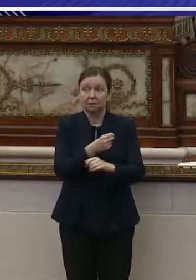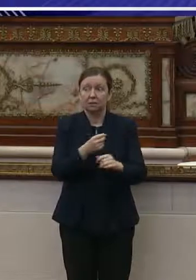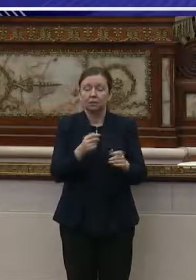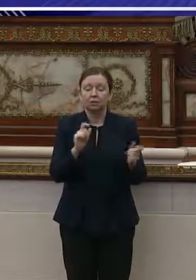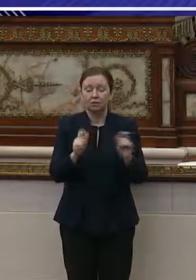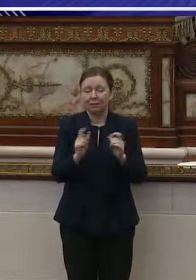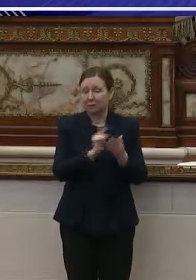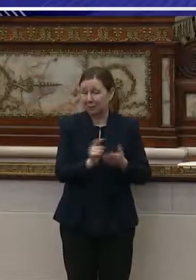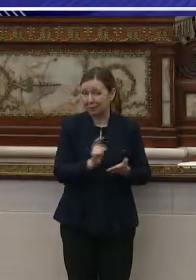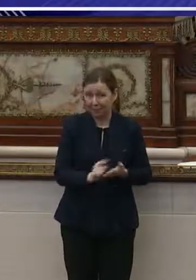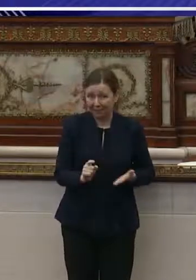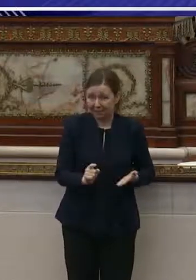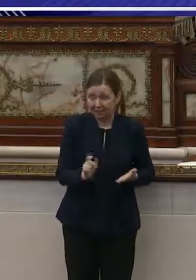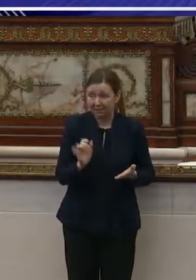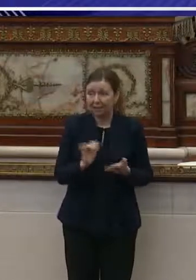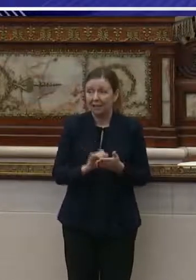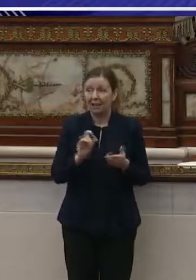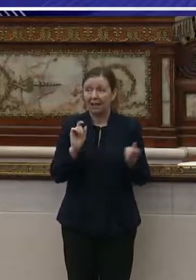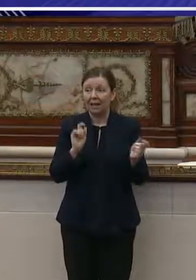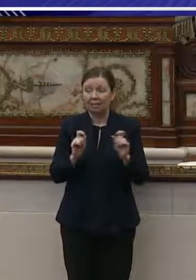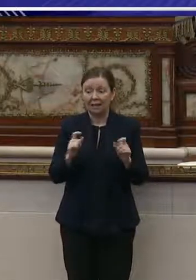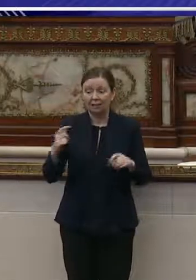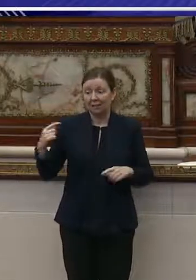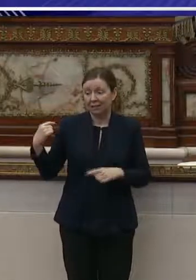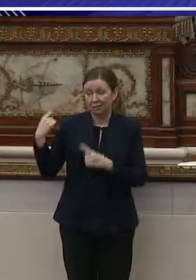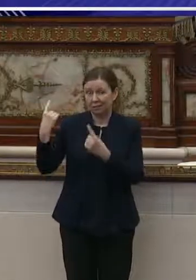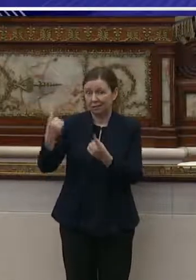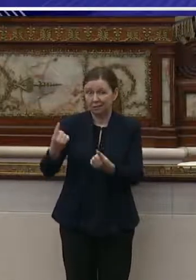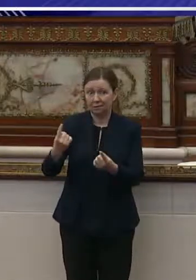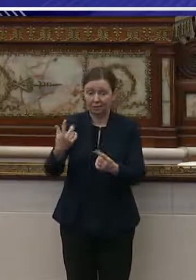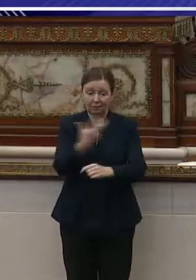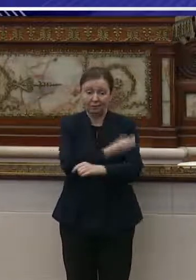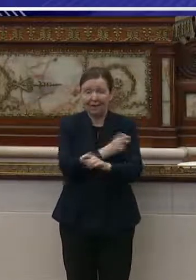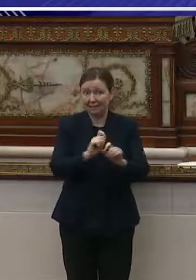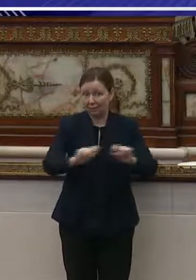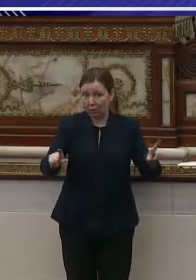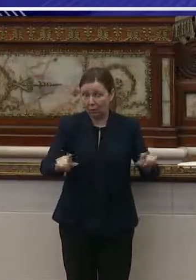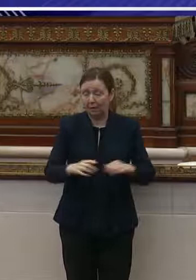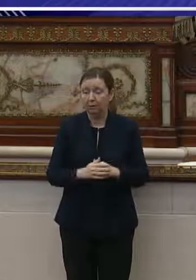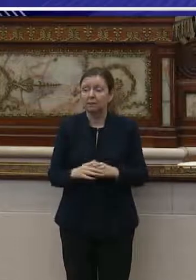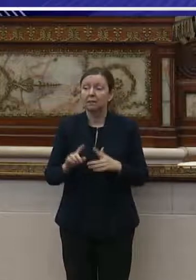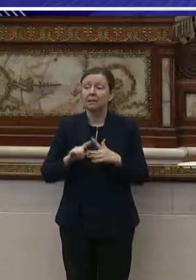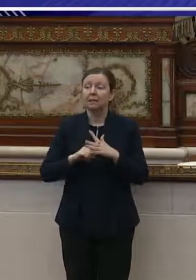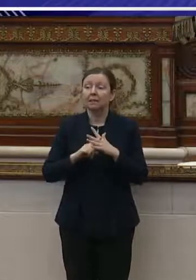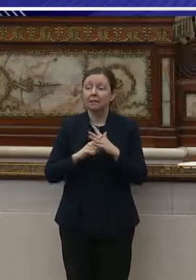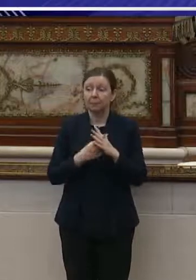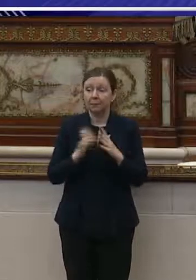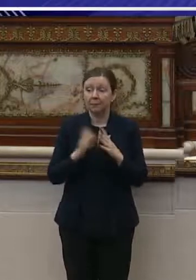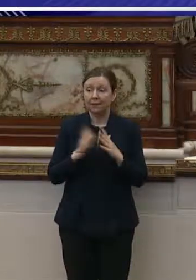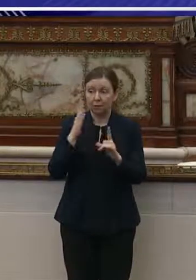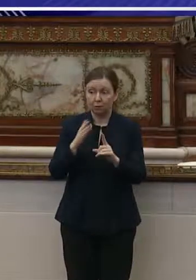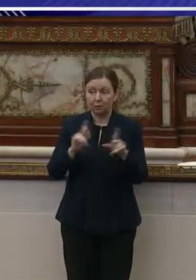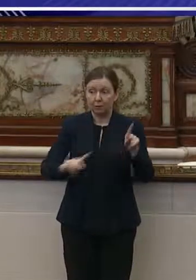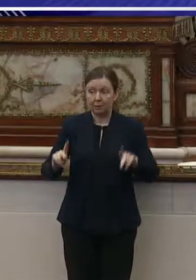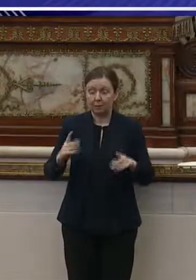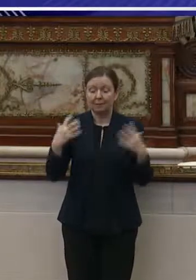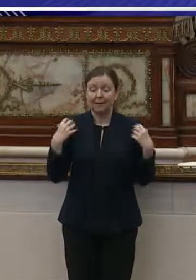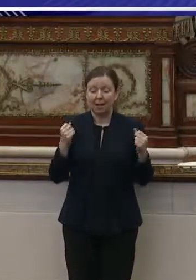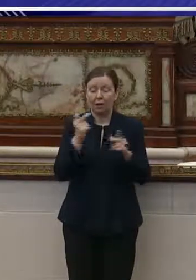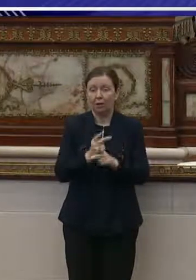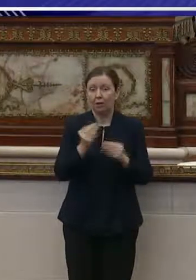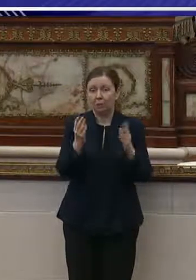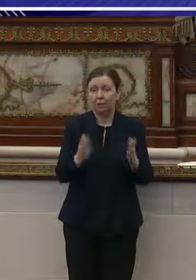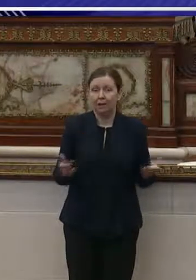week and has changed over the course of the vaccine rollout. In the beginning, our target population was healthcare